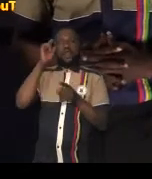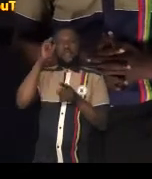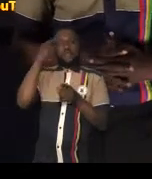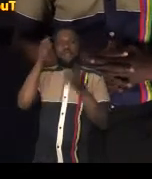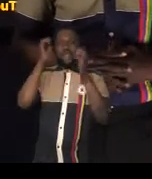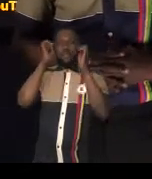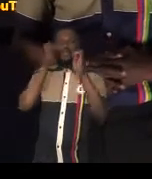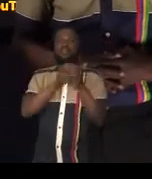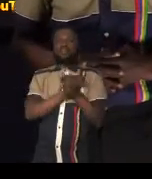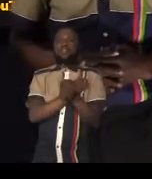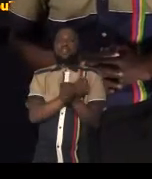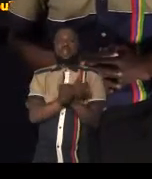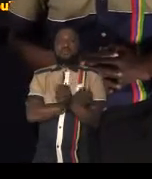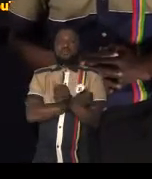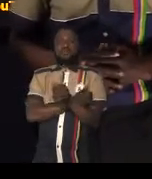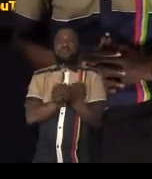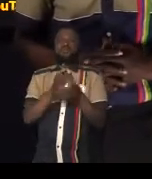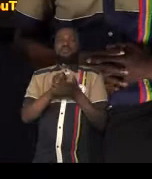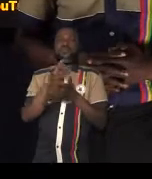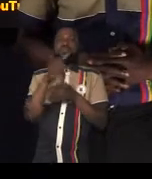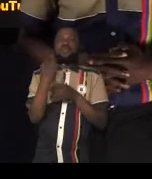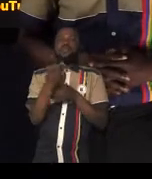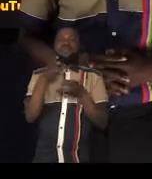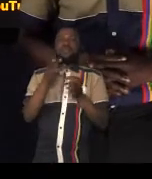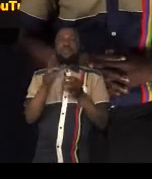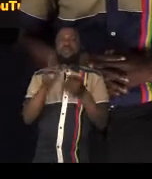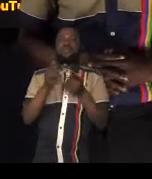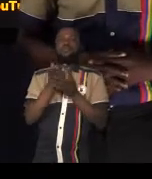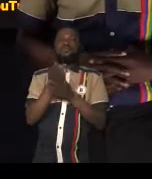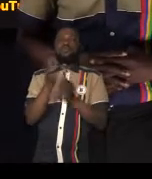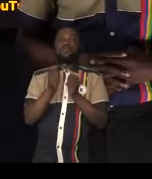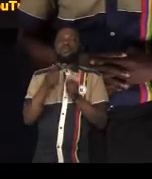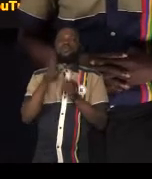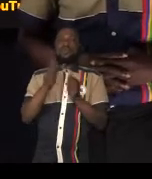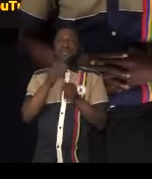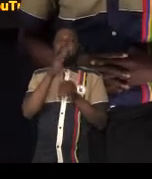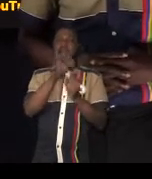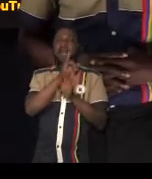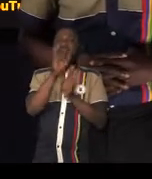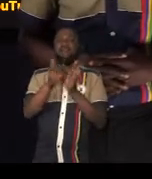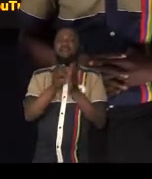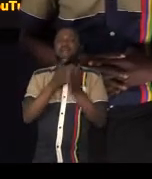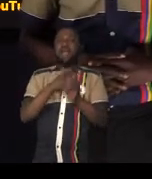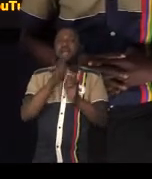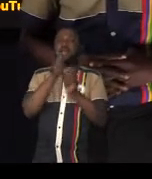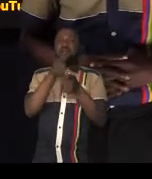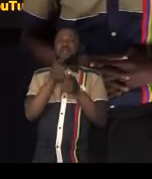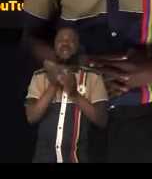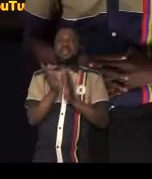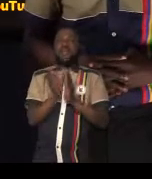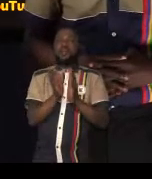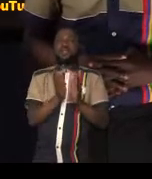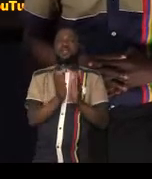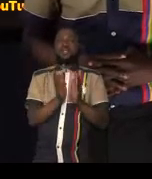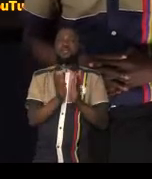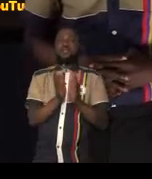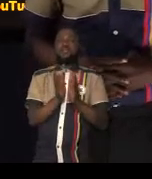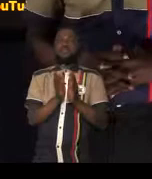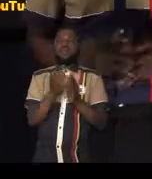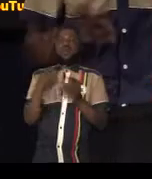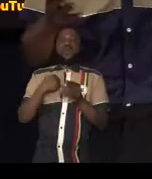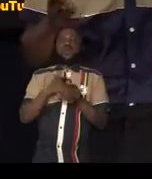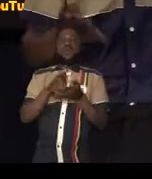local government education authority. That is the only way through which you can be identified and rewarded